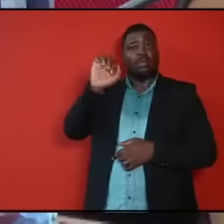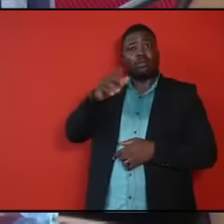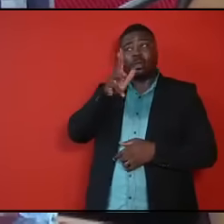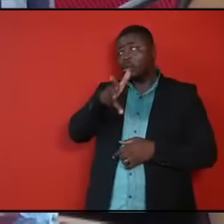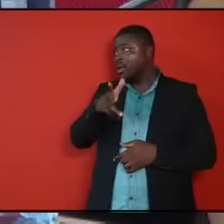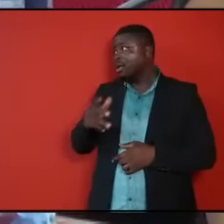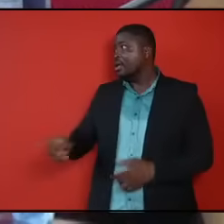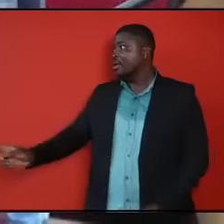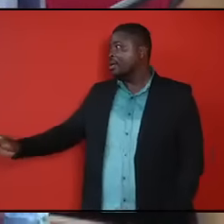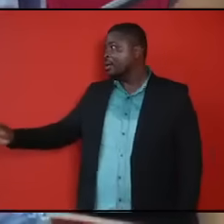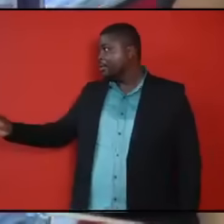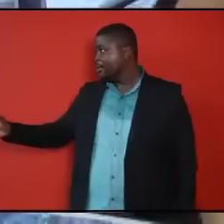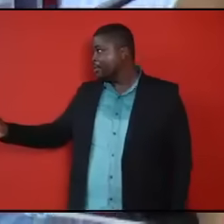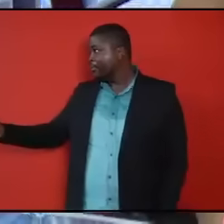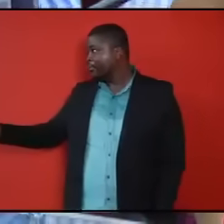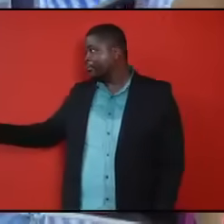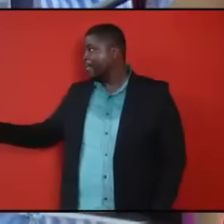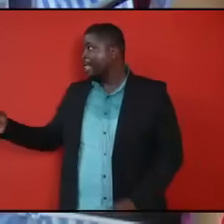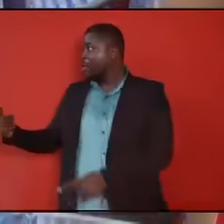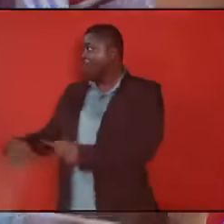you. Number 2.